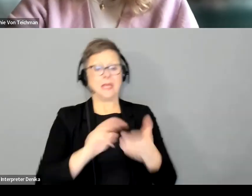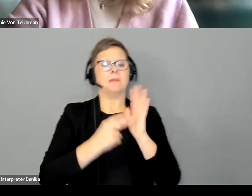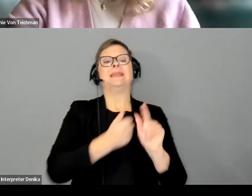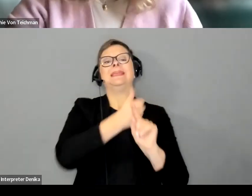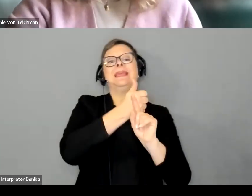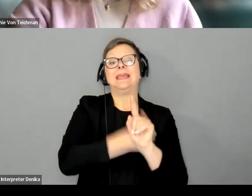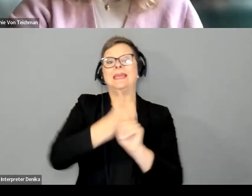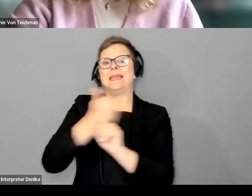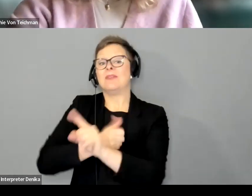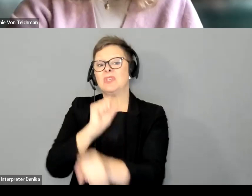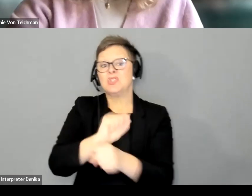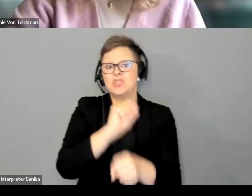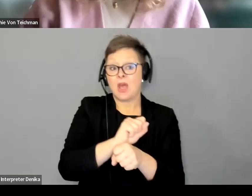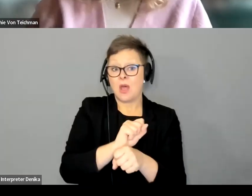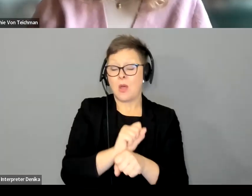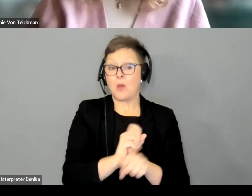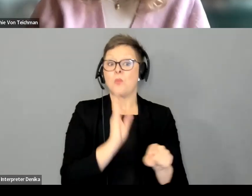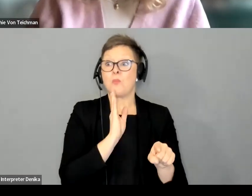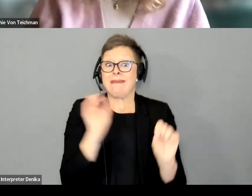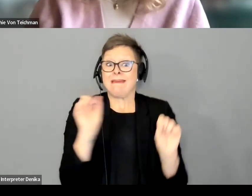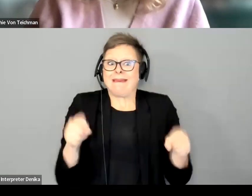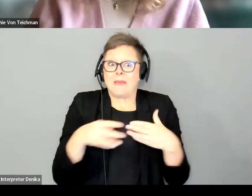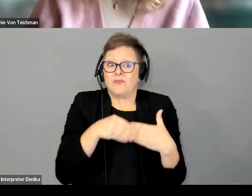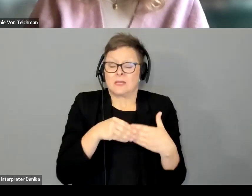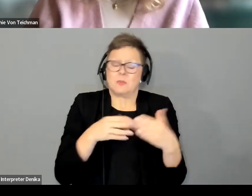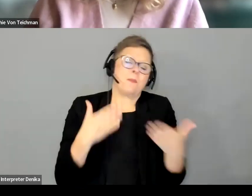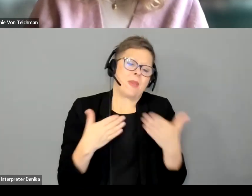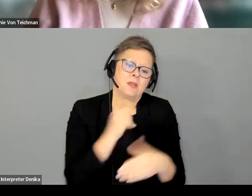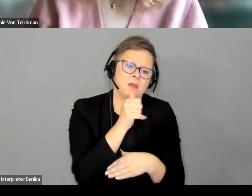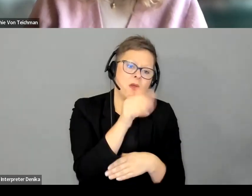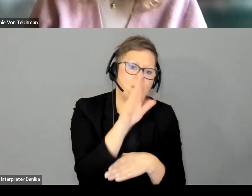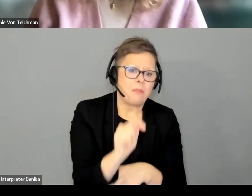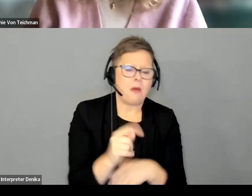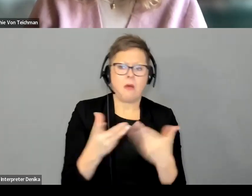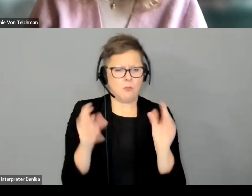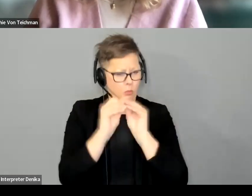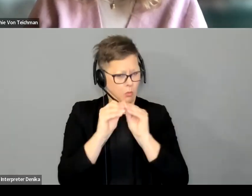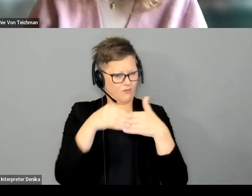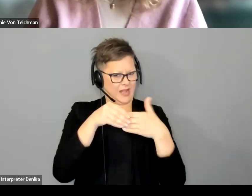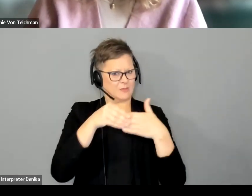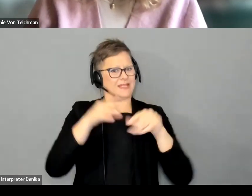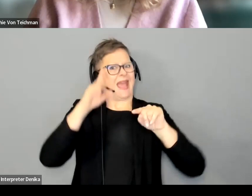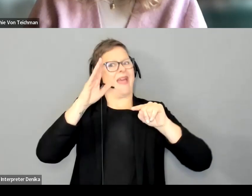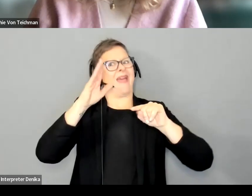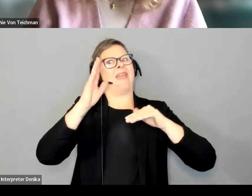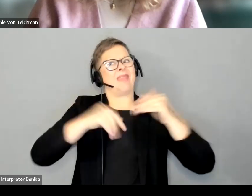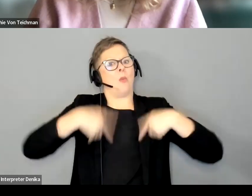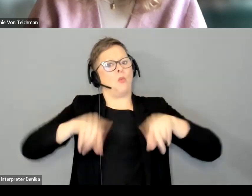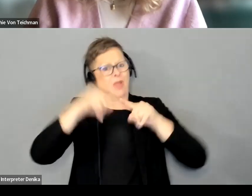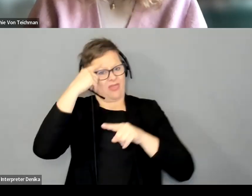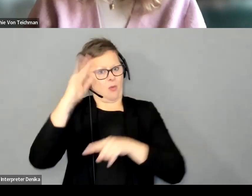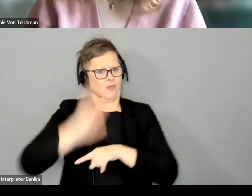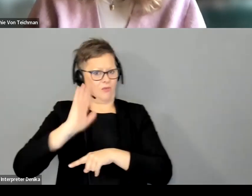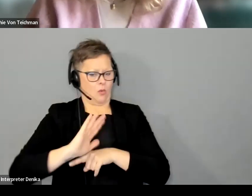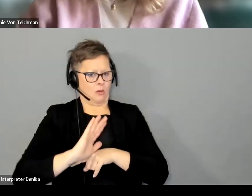has every opportunity for flexibility, but there's a lot more flexibility than we had ever thought there was,